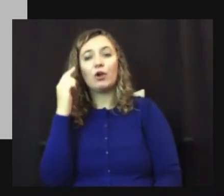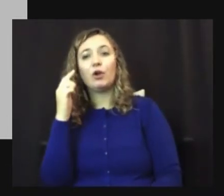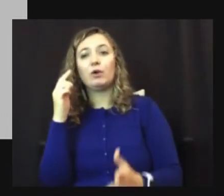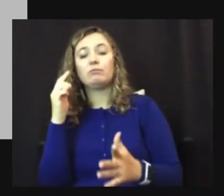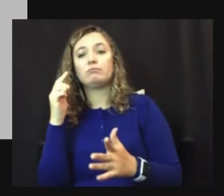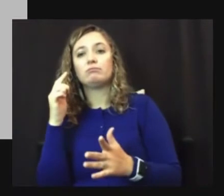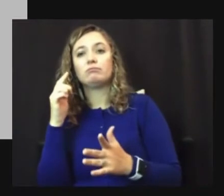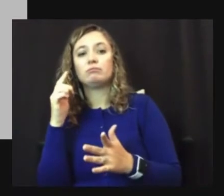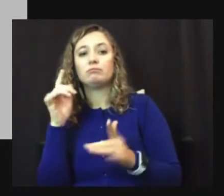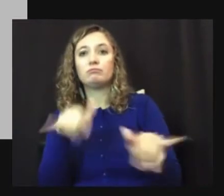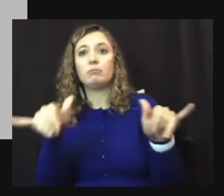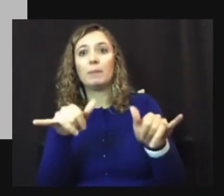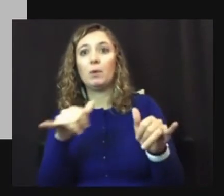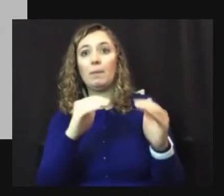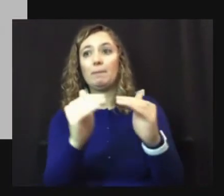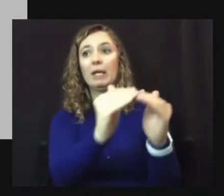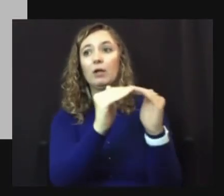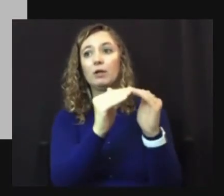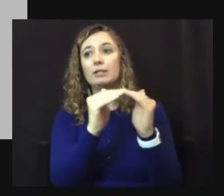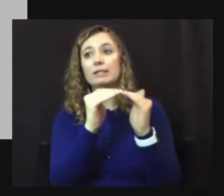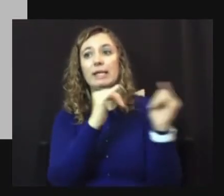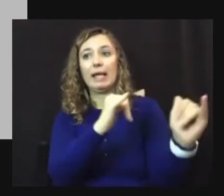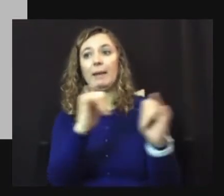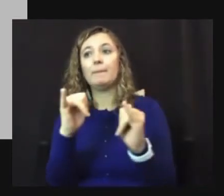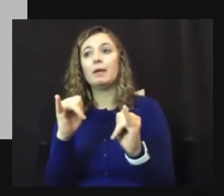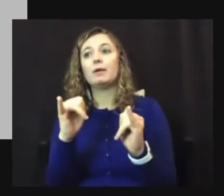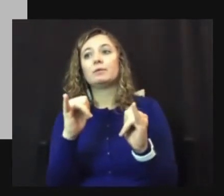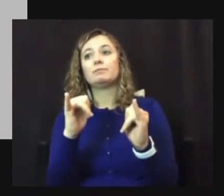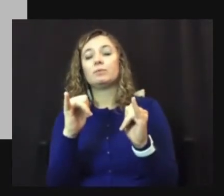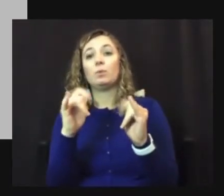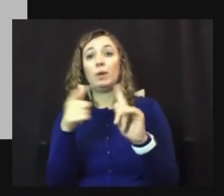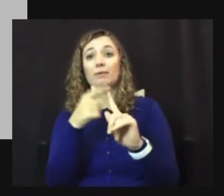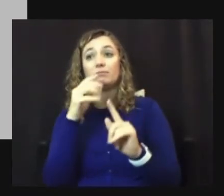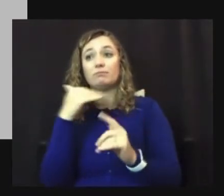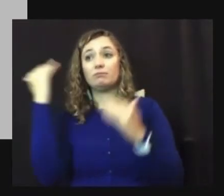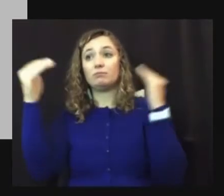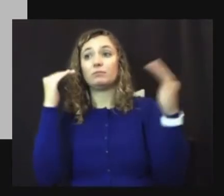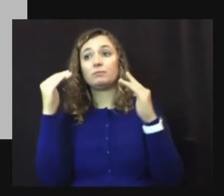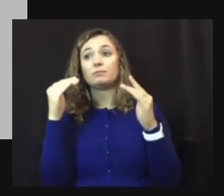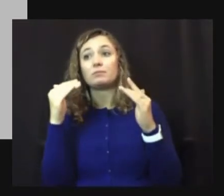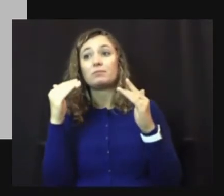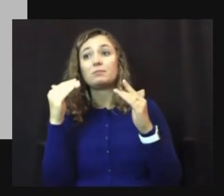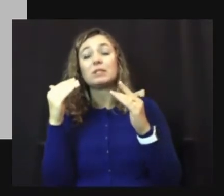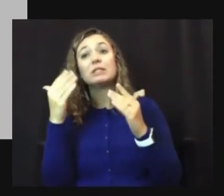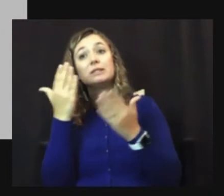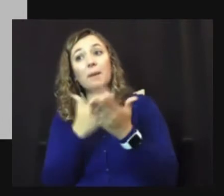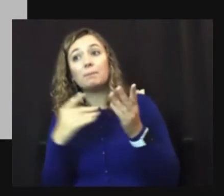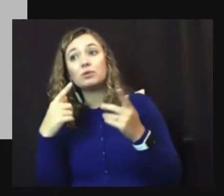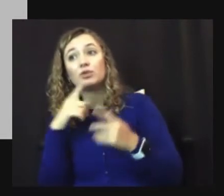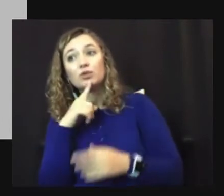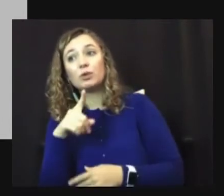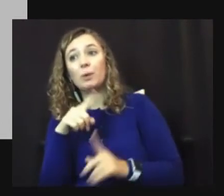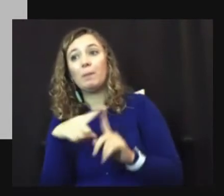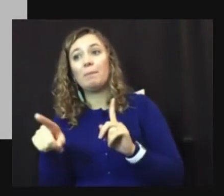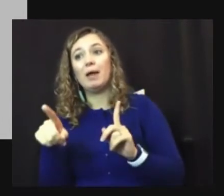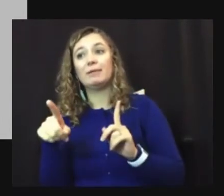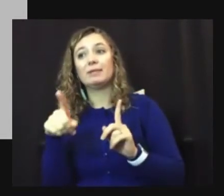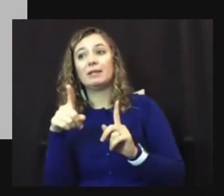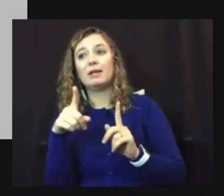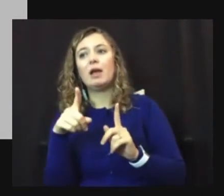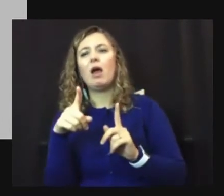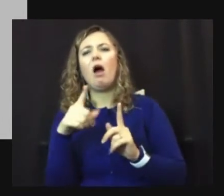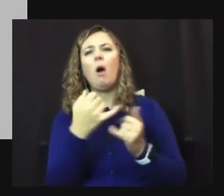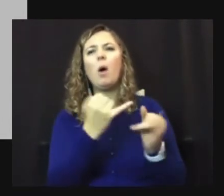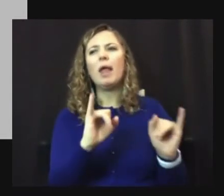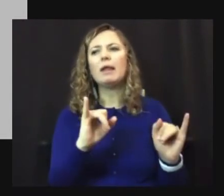Oof. Go ahead, Kate. Preach a sermon.